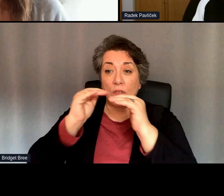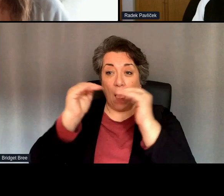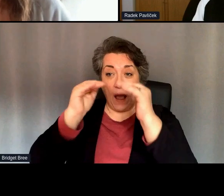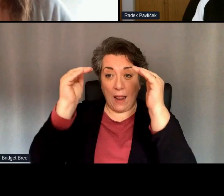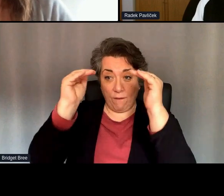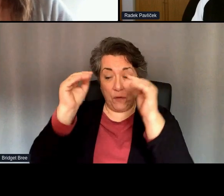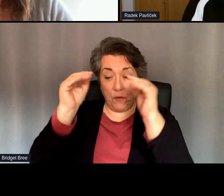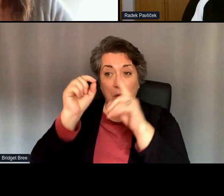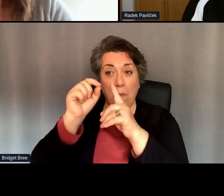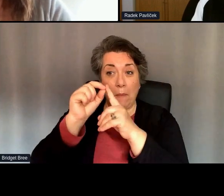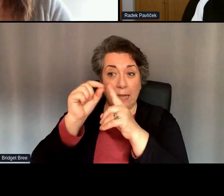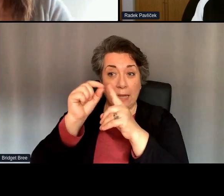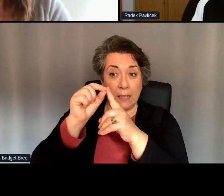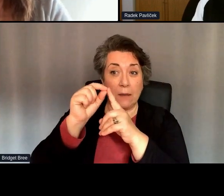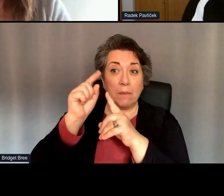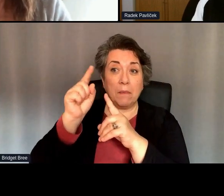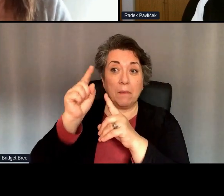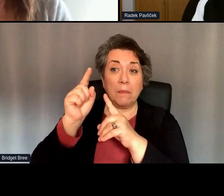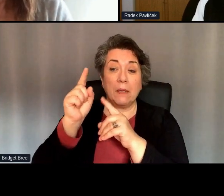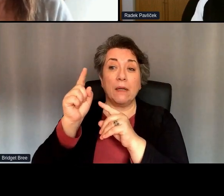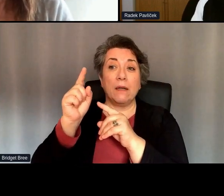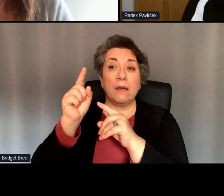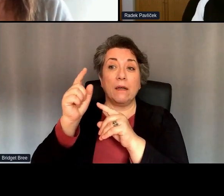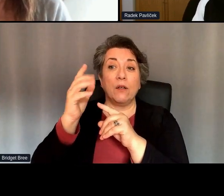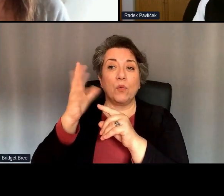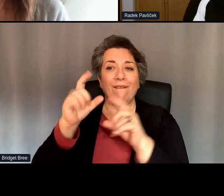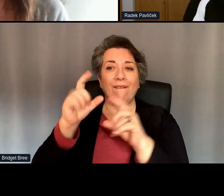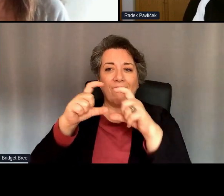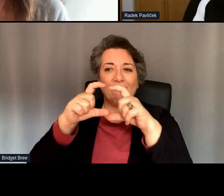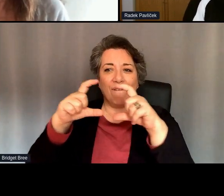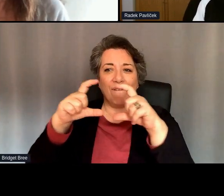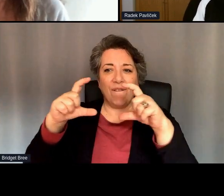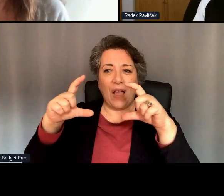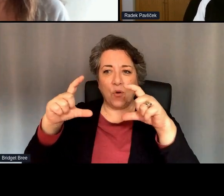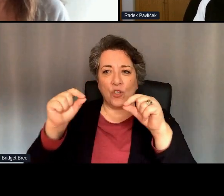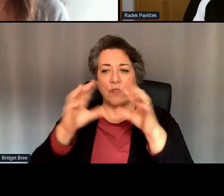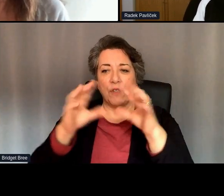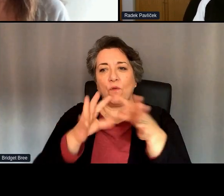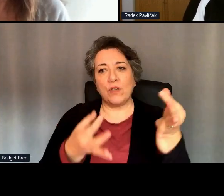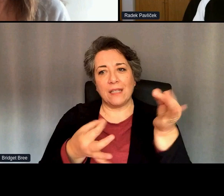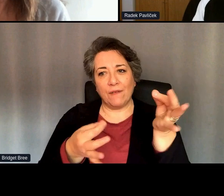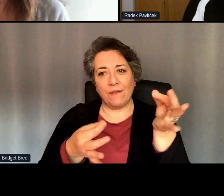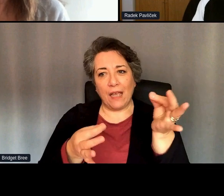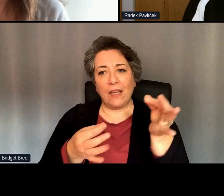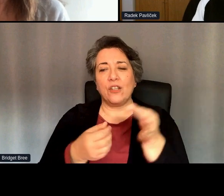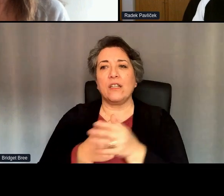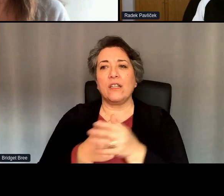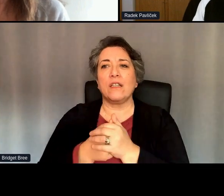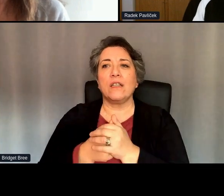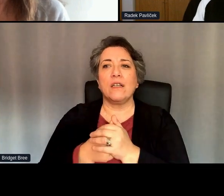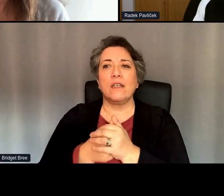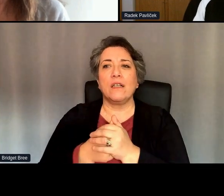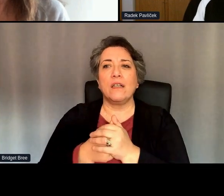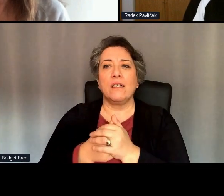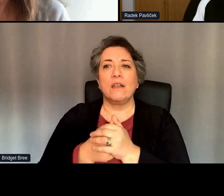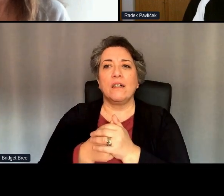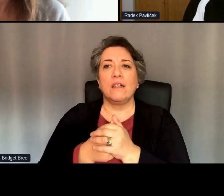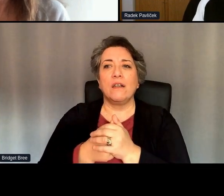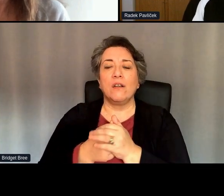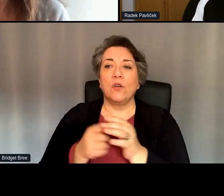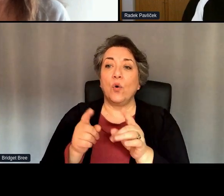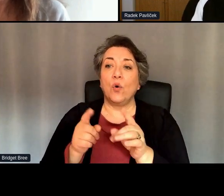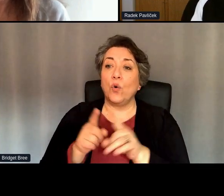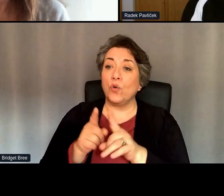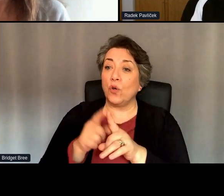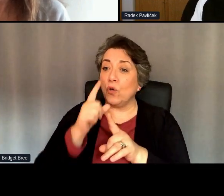Gold, then there is vouchers for certifications. Then there is possibility of being